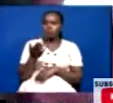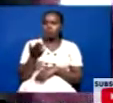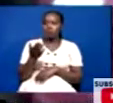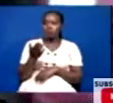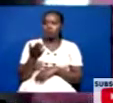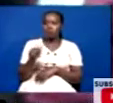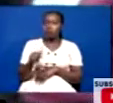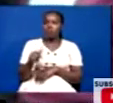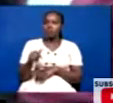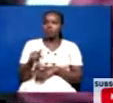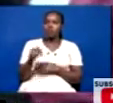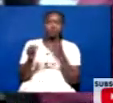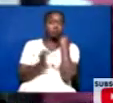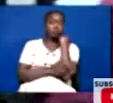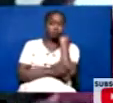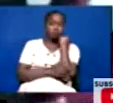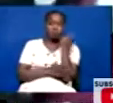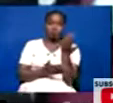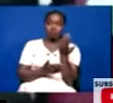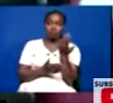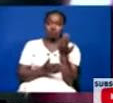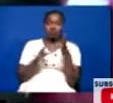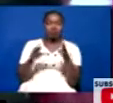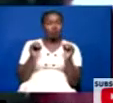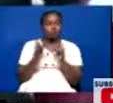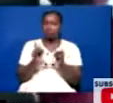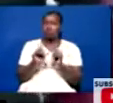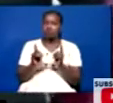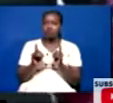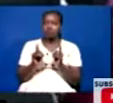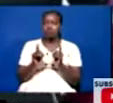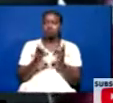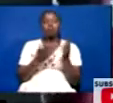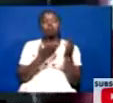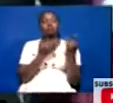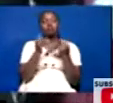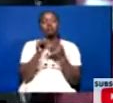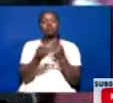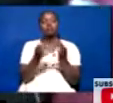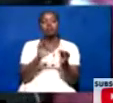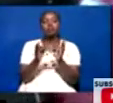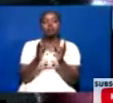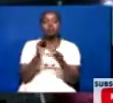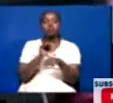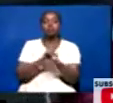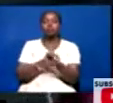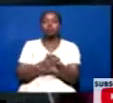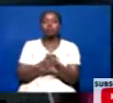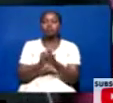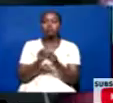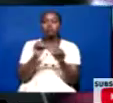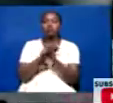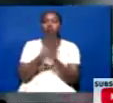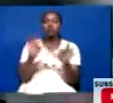is a very unfortunate incident that we don't condone. We're looking forward to a fair, credible, and free election